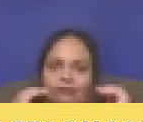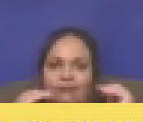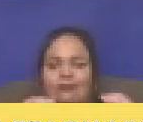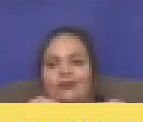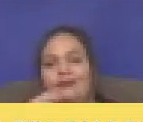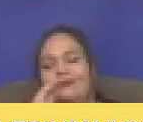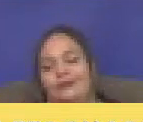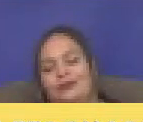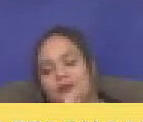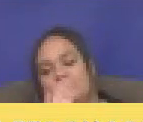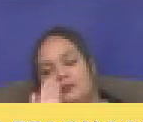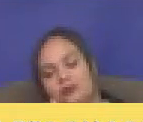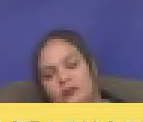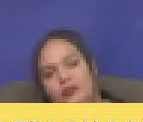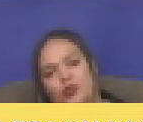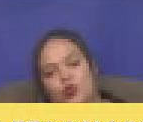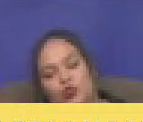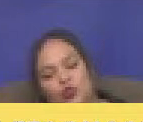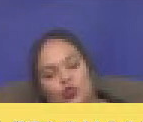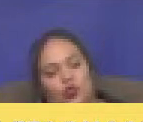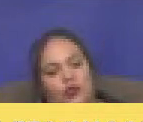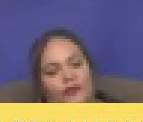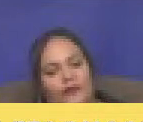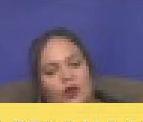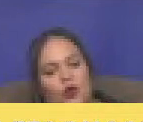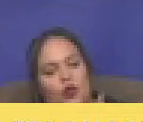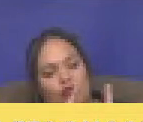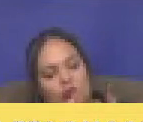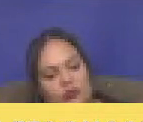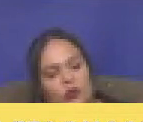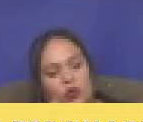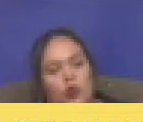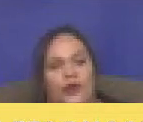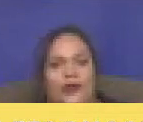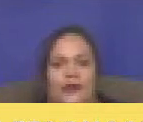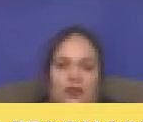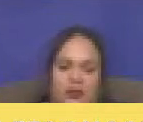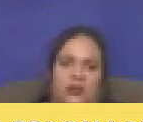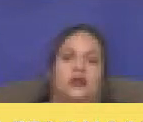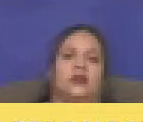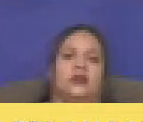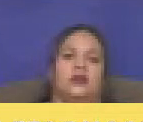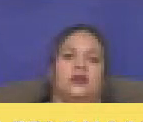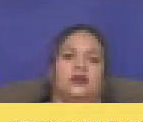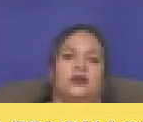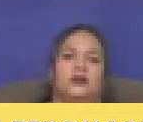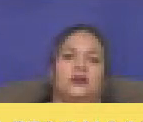NYDA to conform to the principles of good governance?